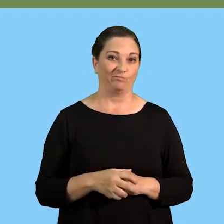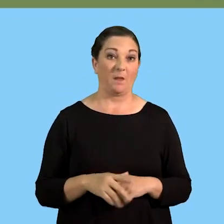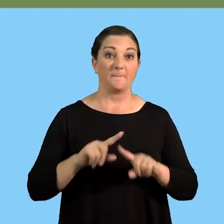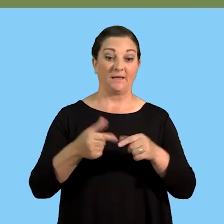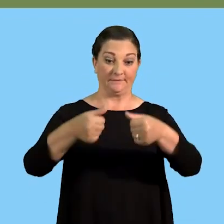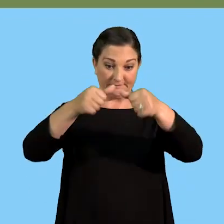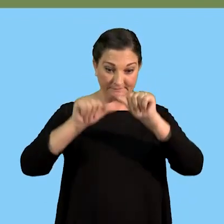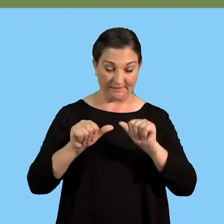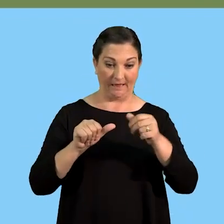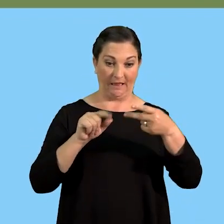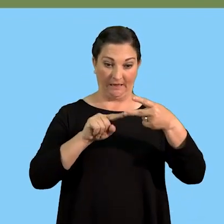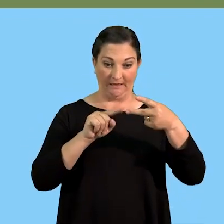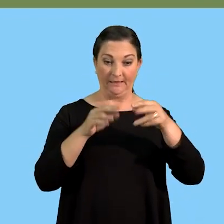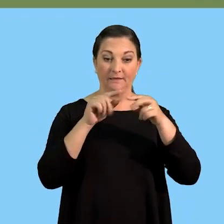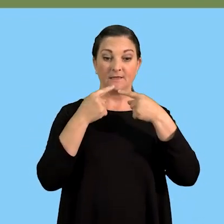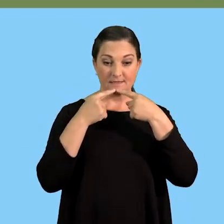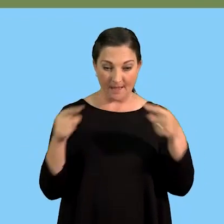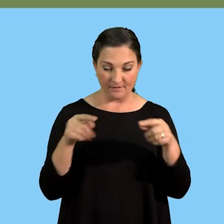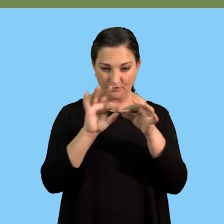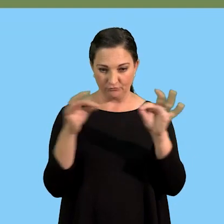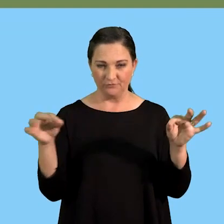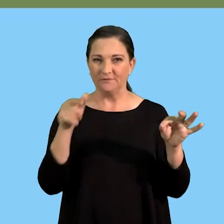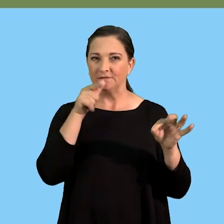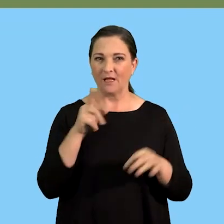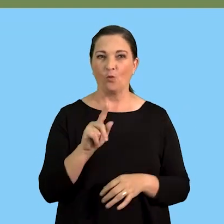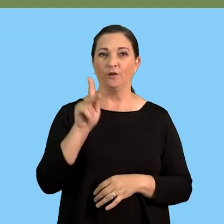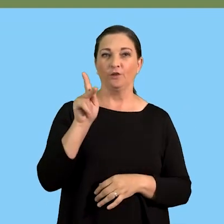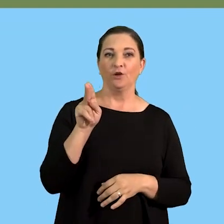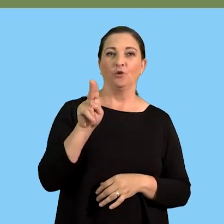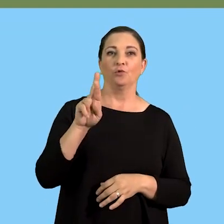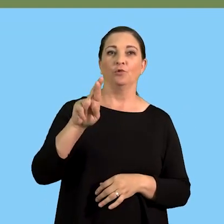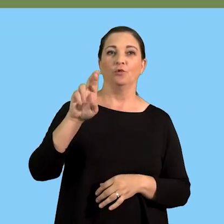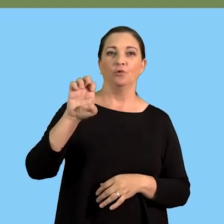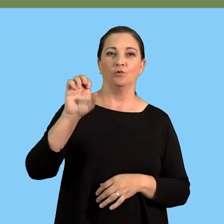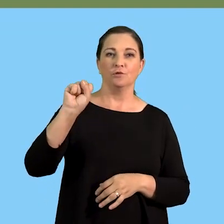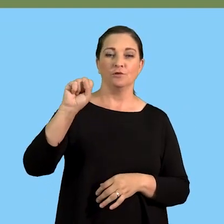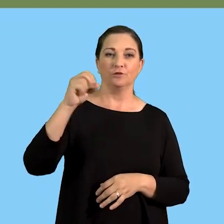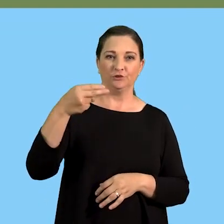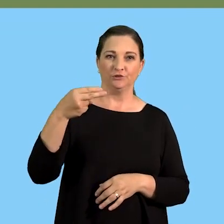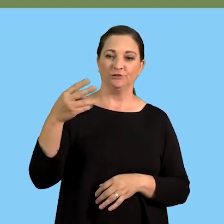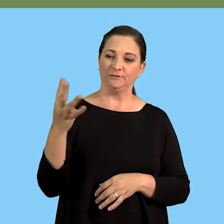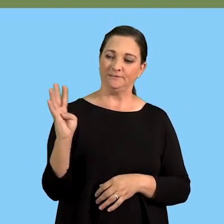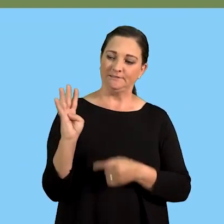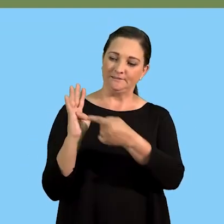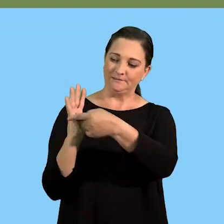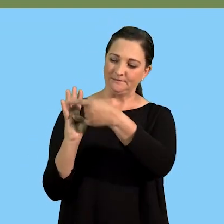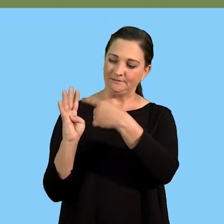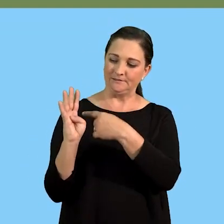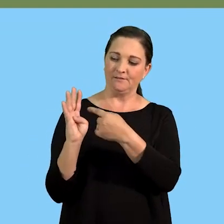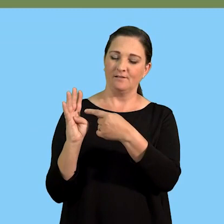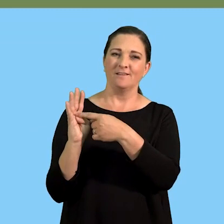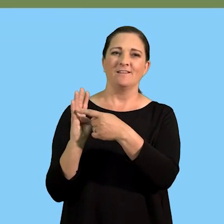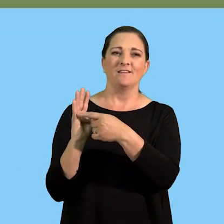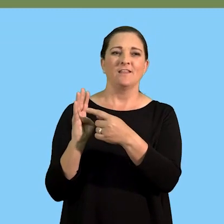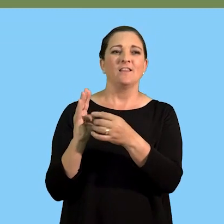when you read the second statement, it says there that Quresh introduced the members of the